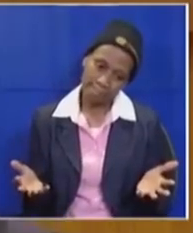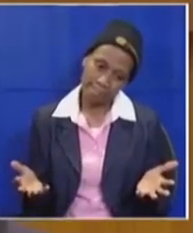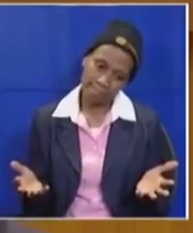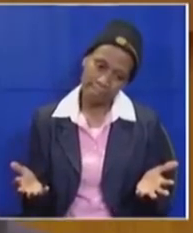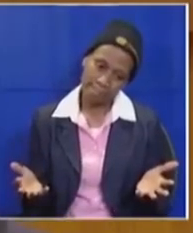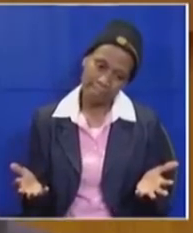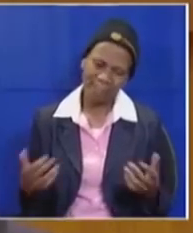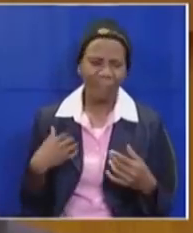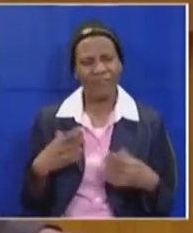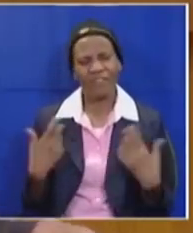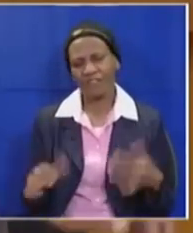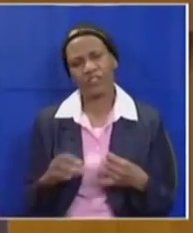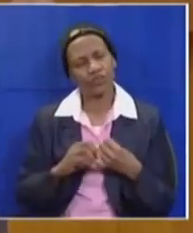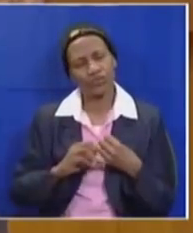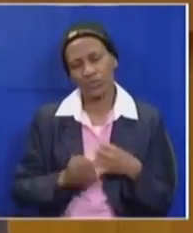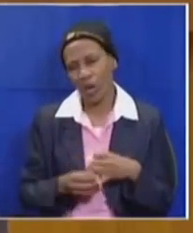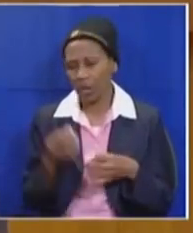I've tried to explain that